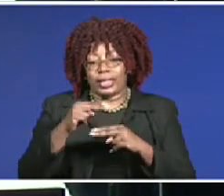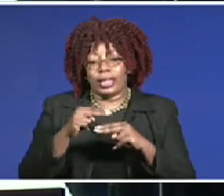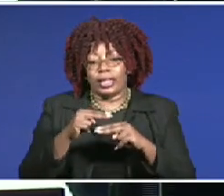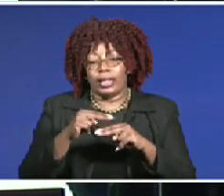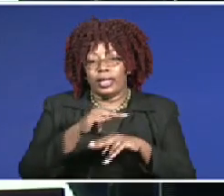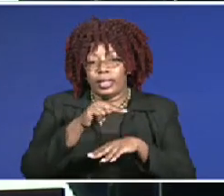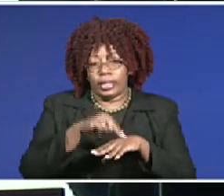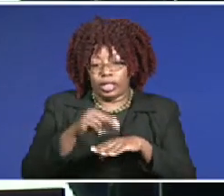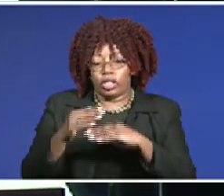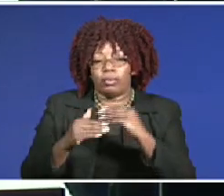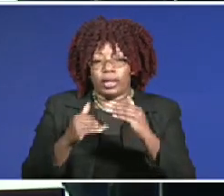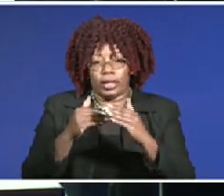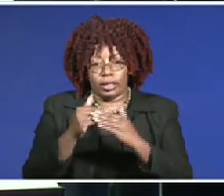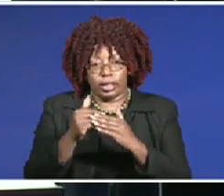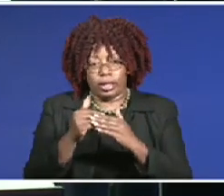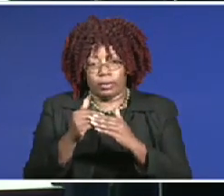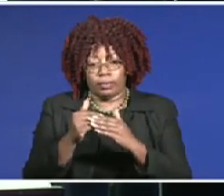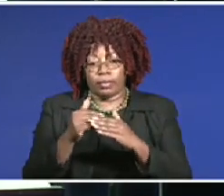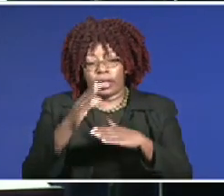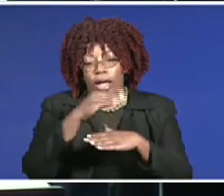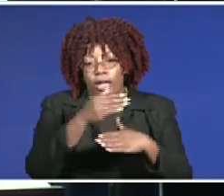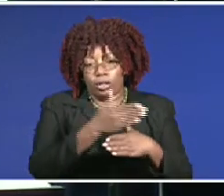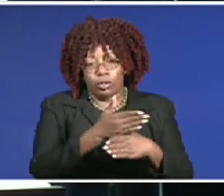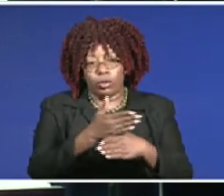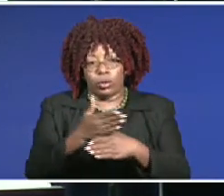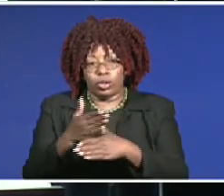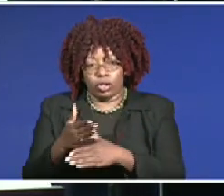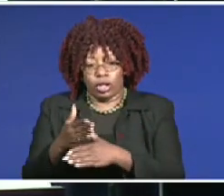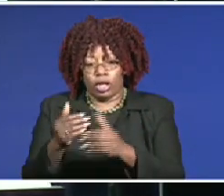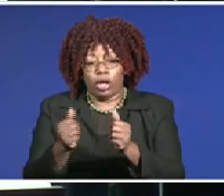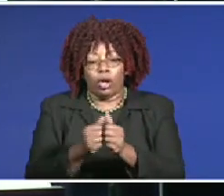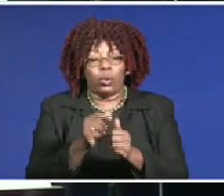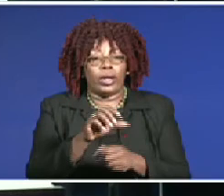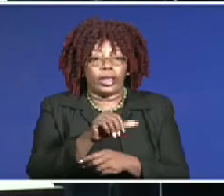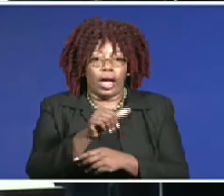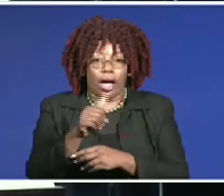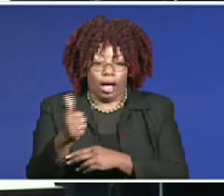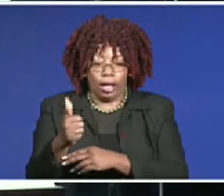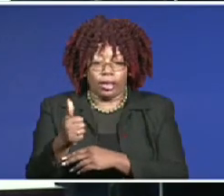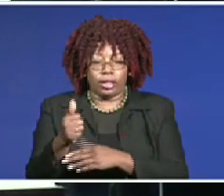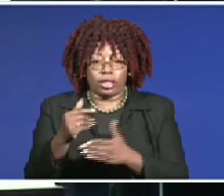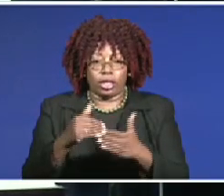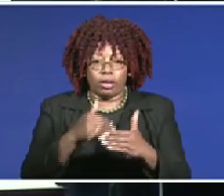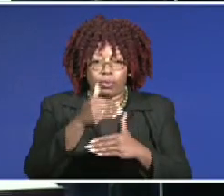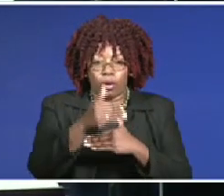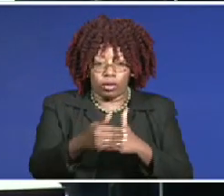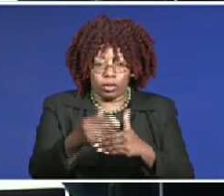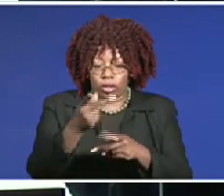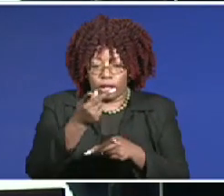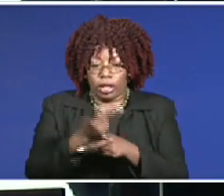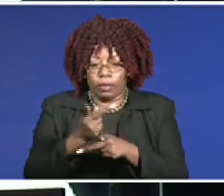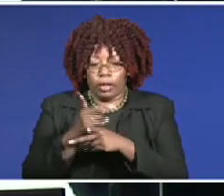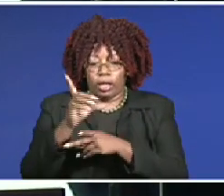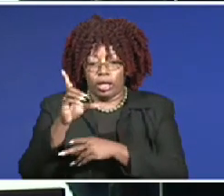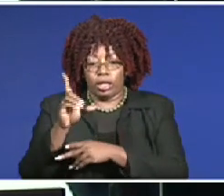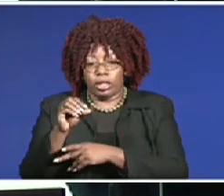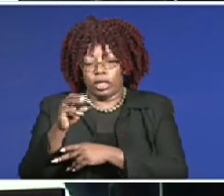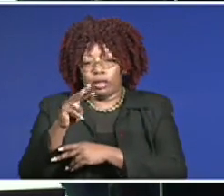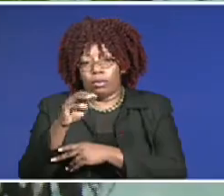building and the need to share with others in the processes of maintaining democracy